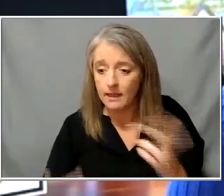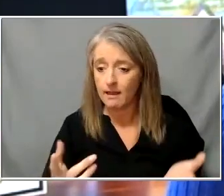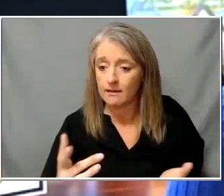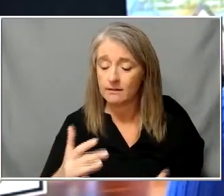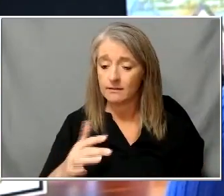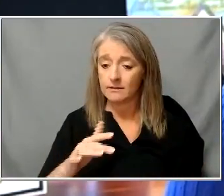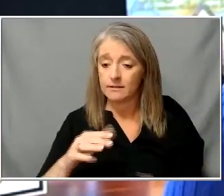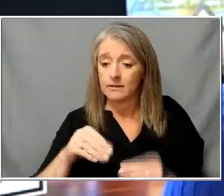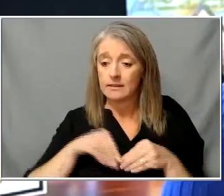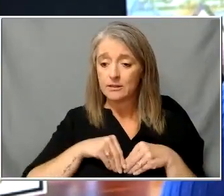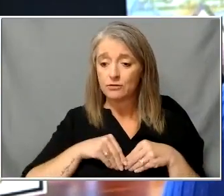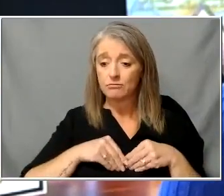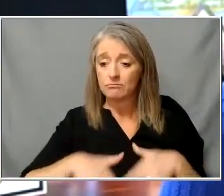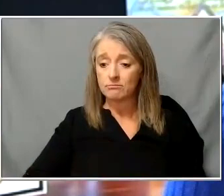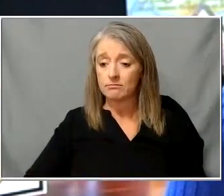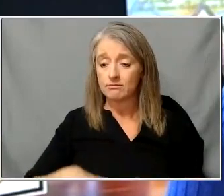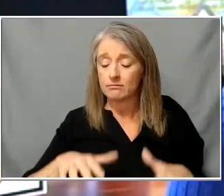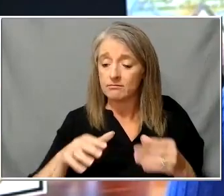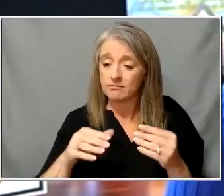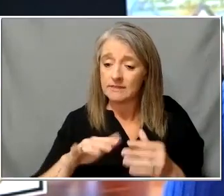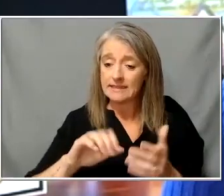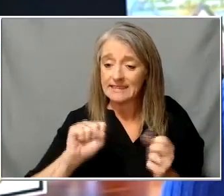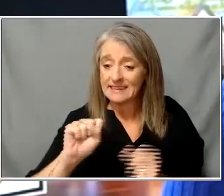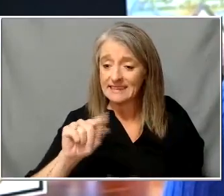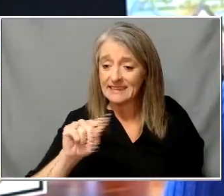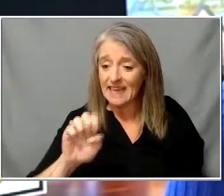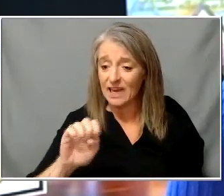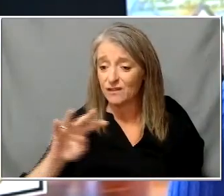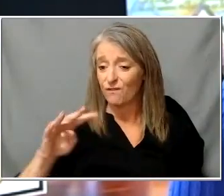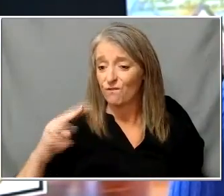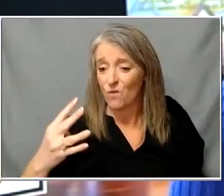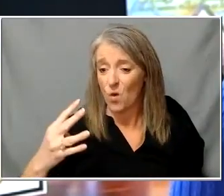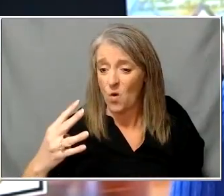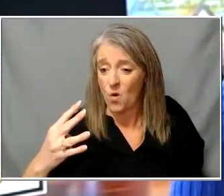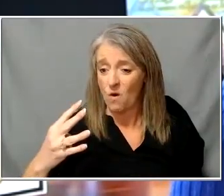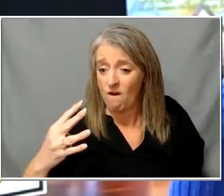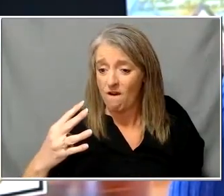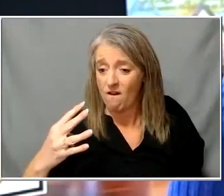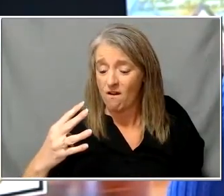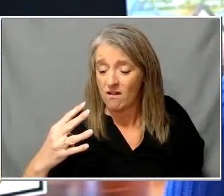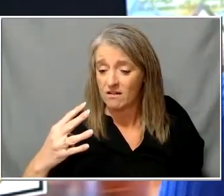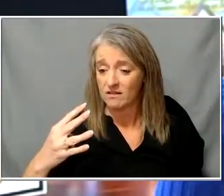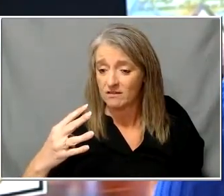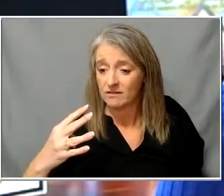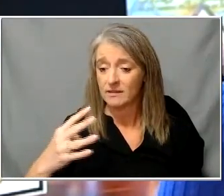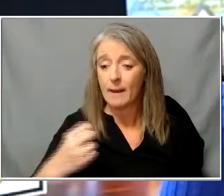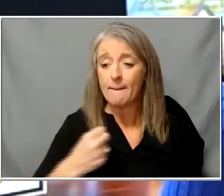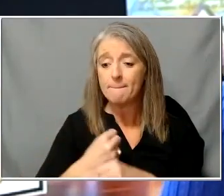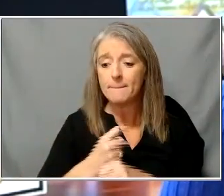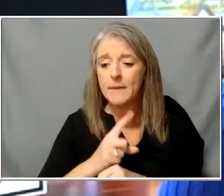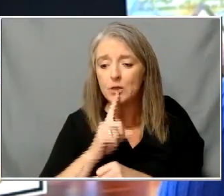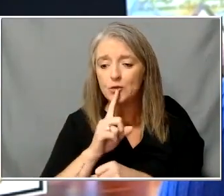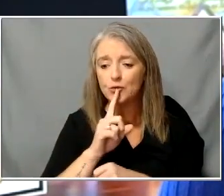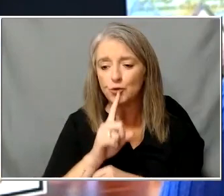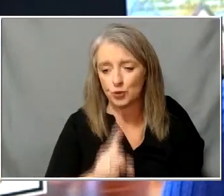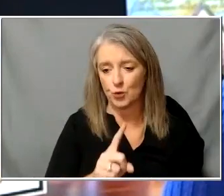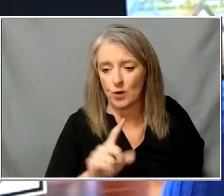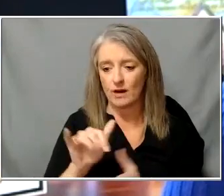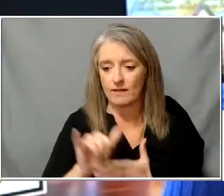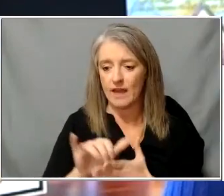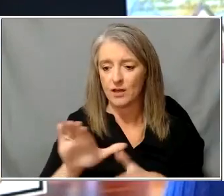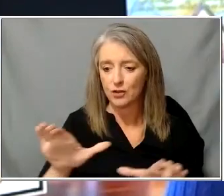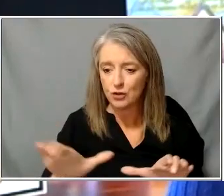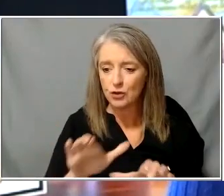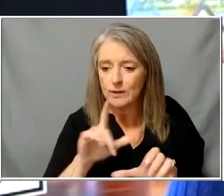metastatic is, stage 4, but just make sure that you're